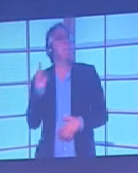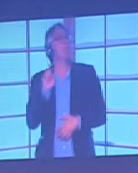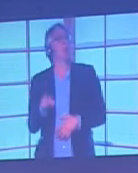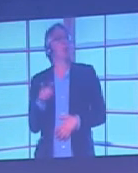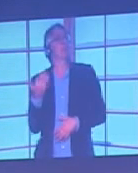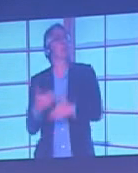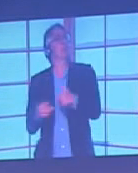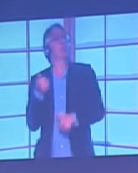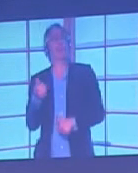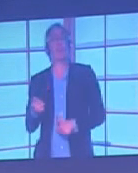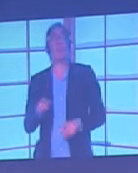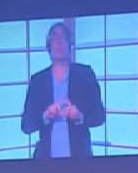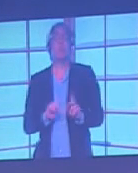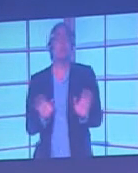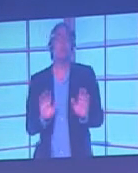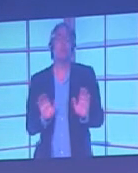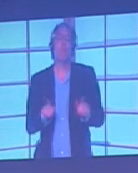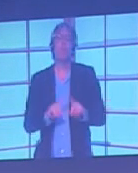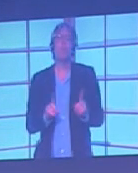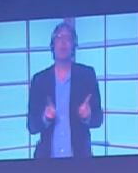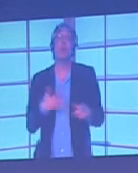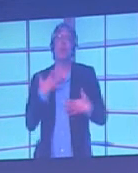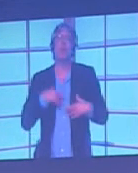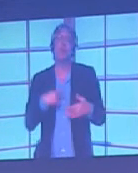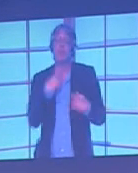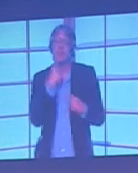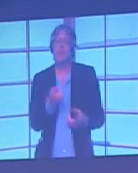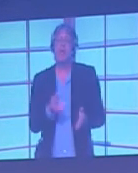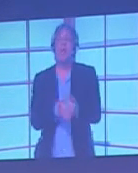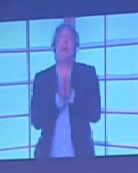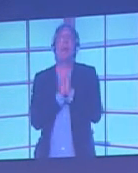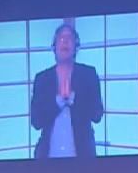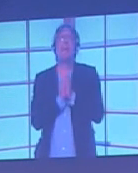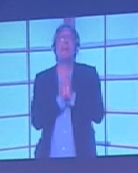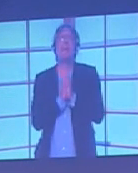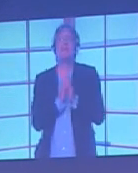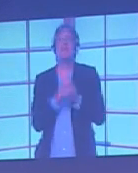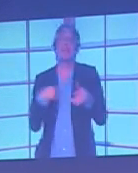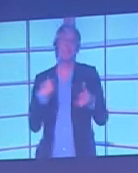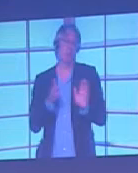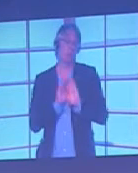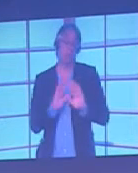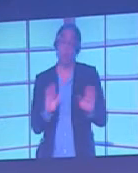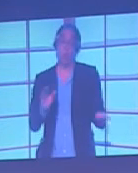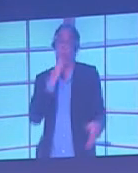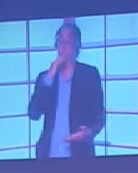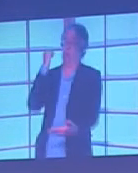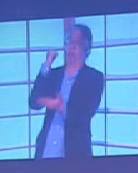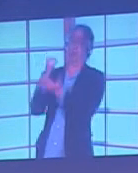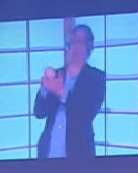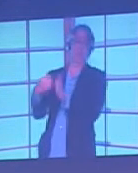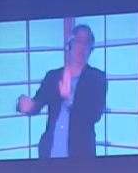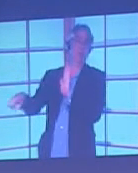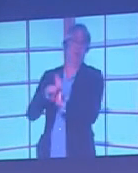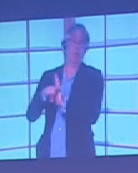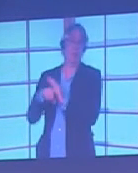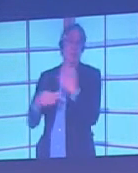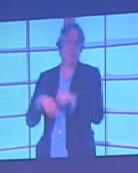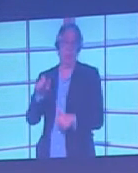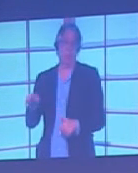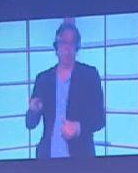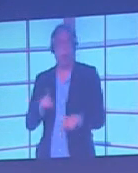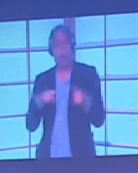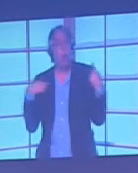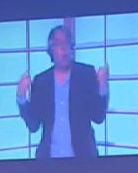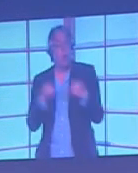topic. But what I want to stress here is, please let's not stereotype disabled people. We all know brilliant disabled people